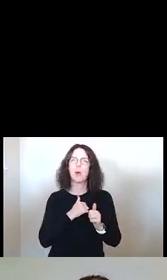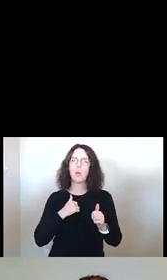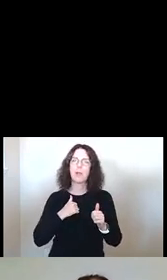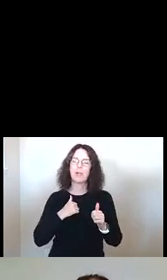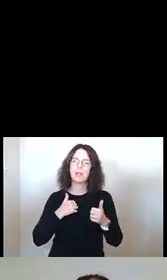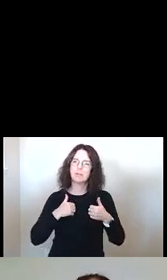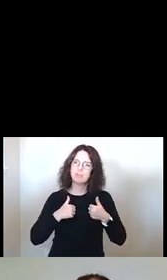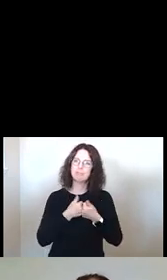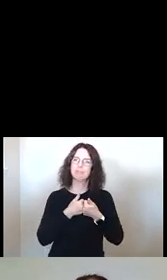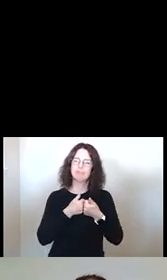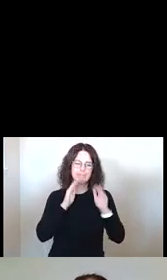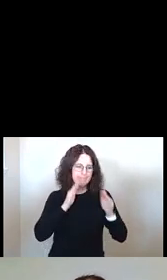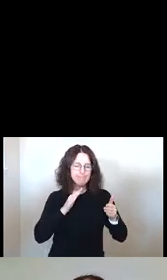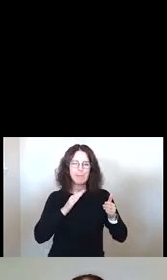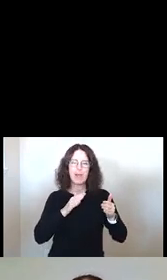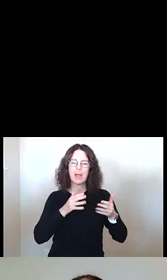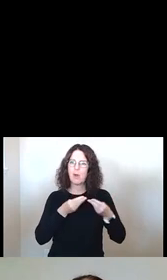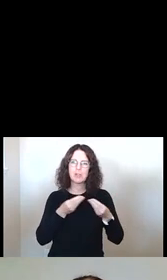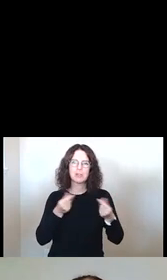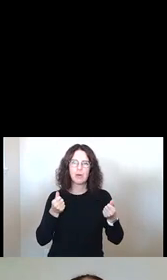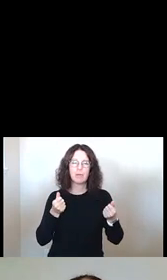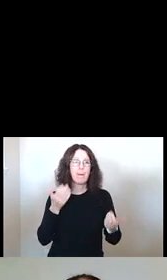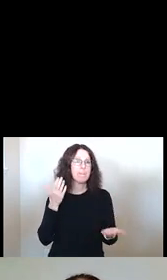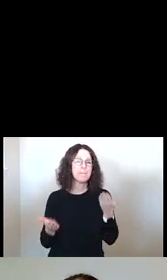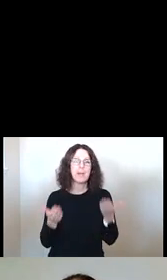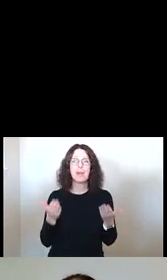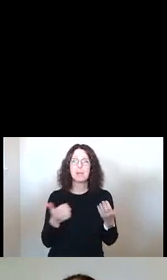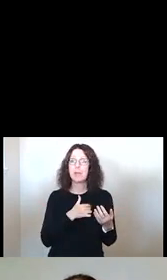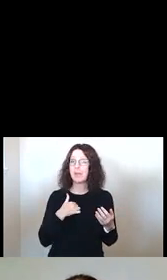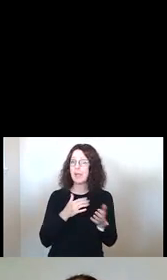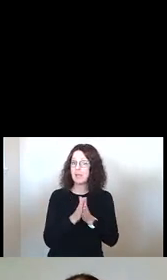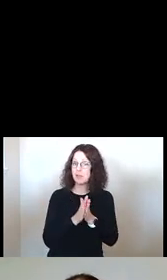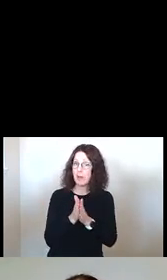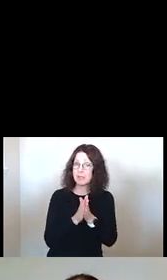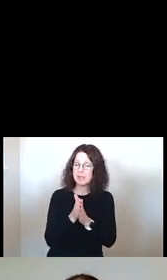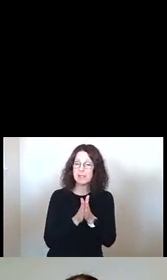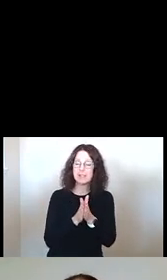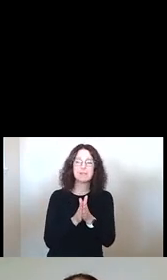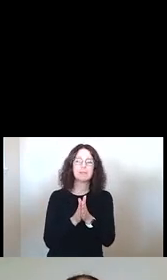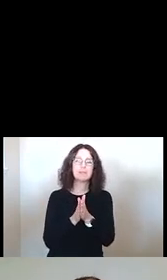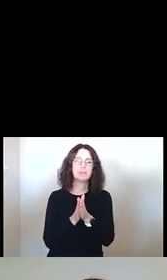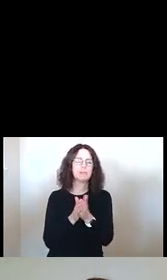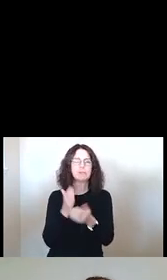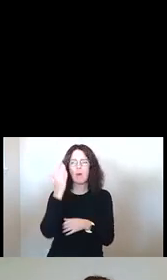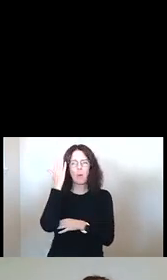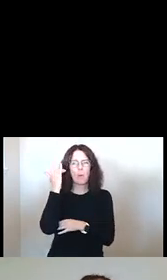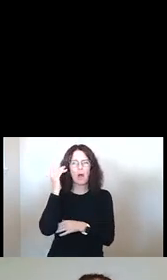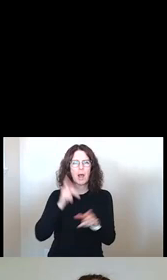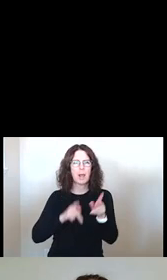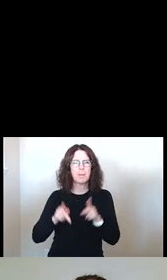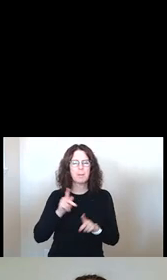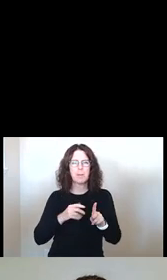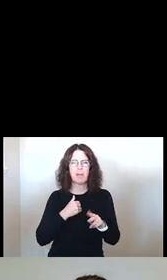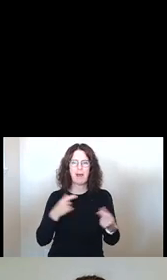around us in the world today. We might be interested in why people engage in